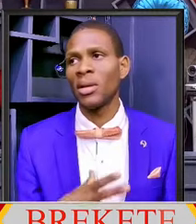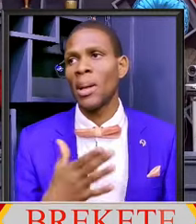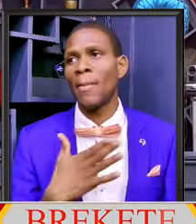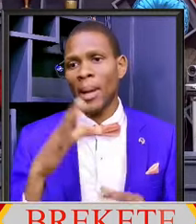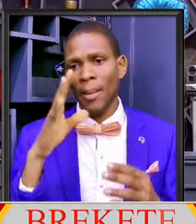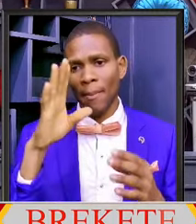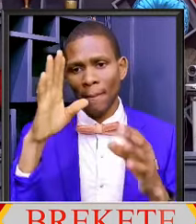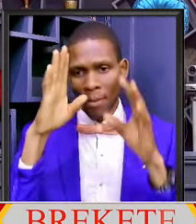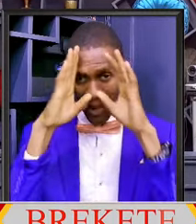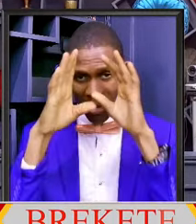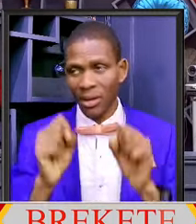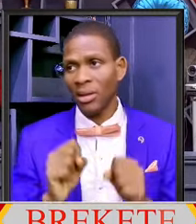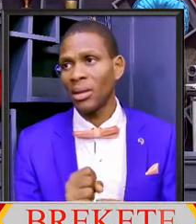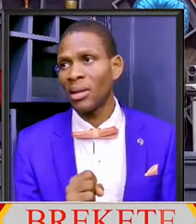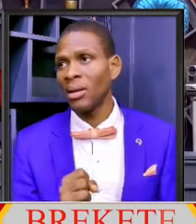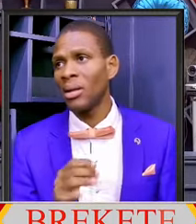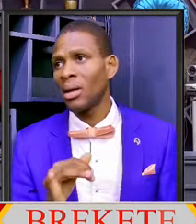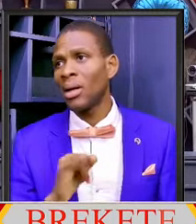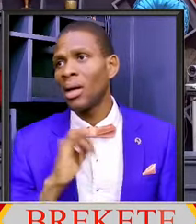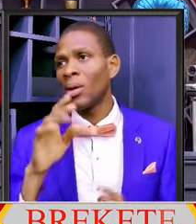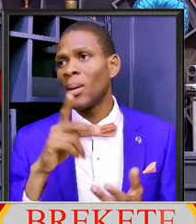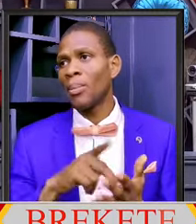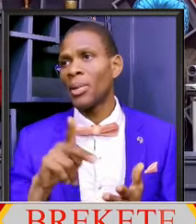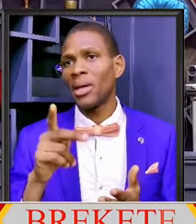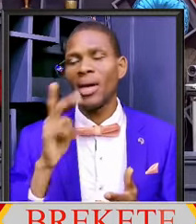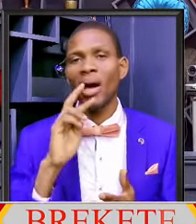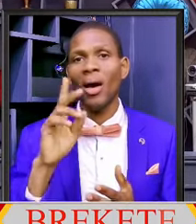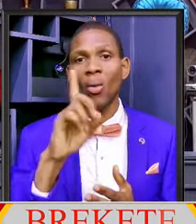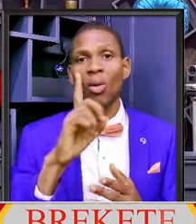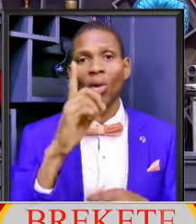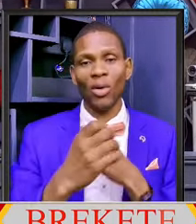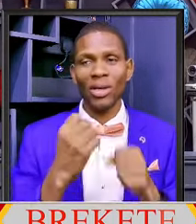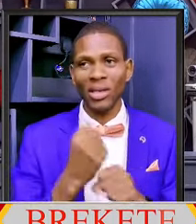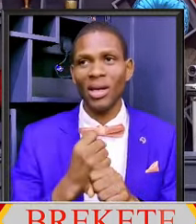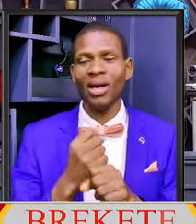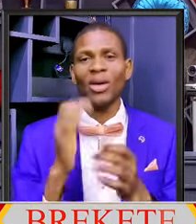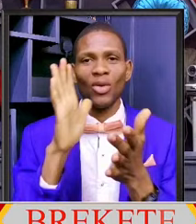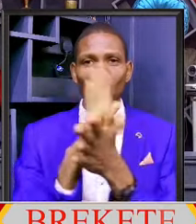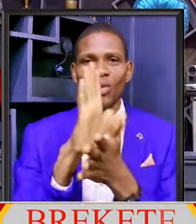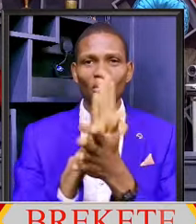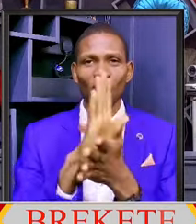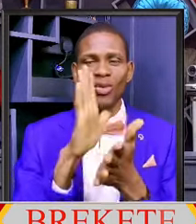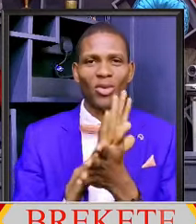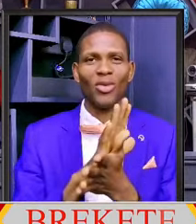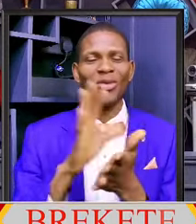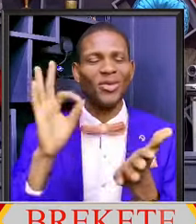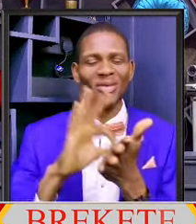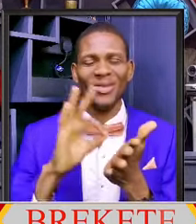My president, I will pay her 1 year school fees.